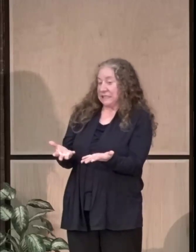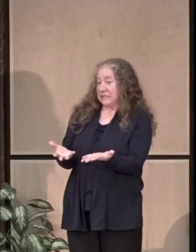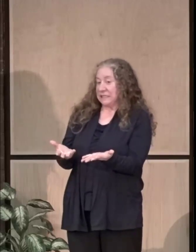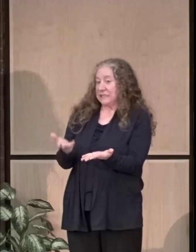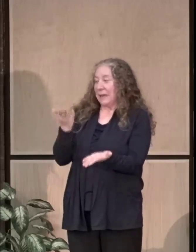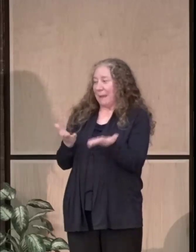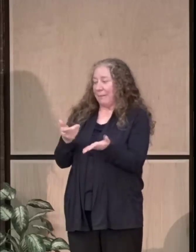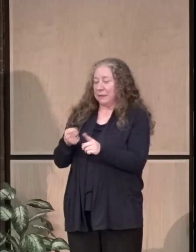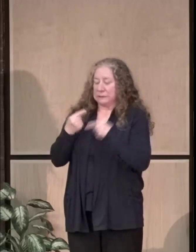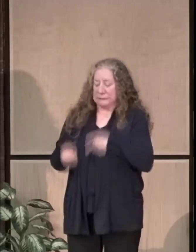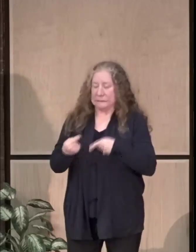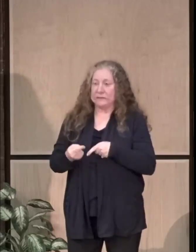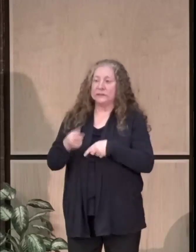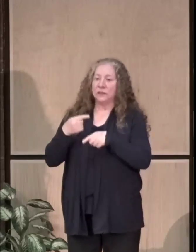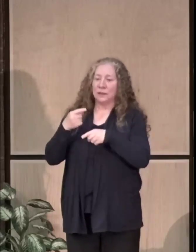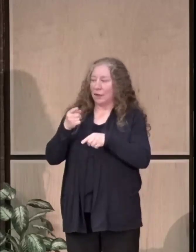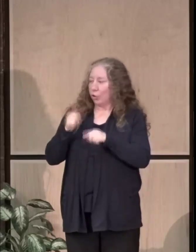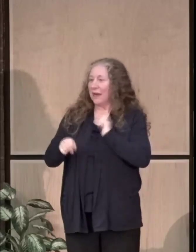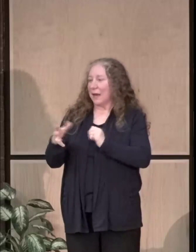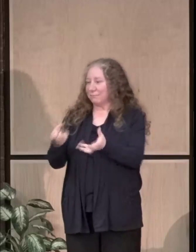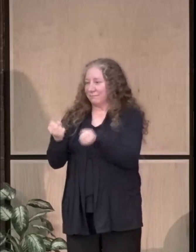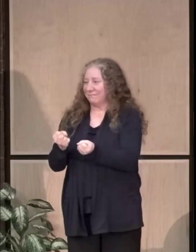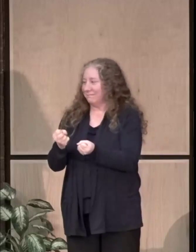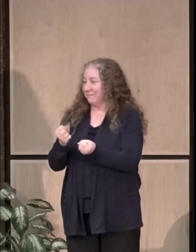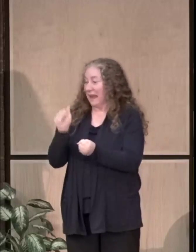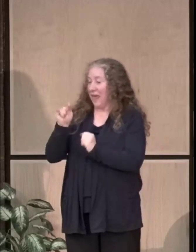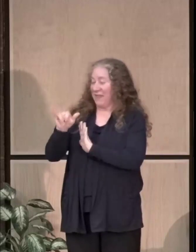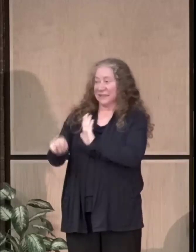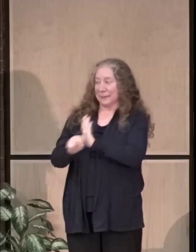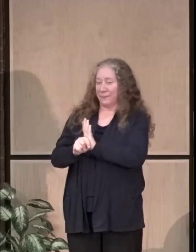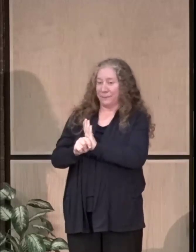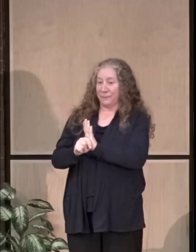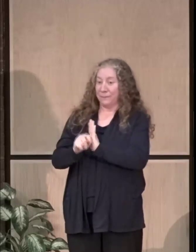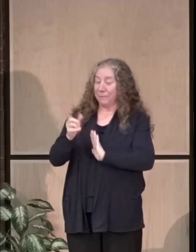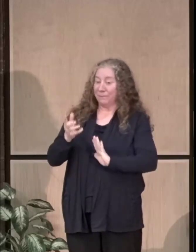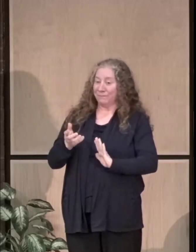may have struggled and had issues with him. But at the time when